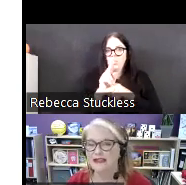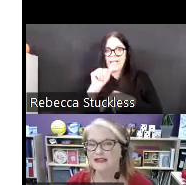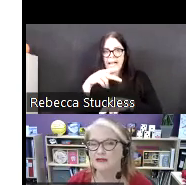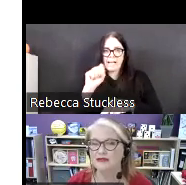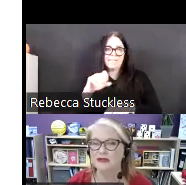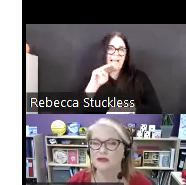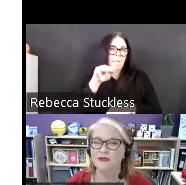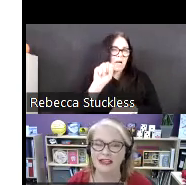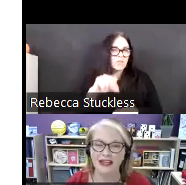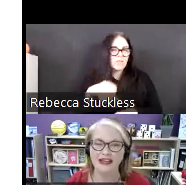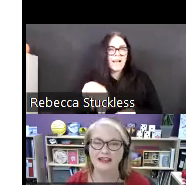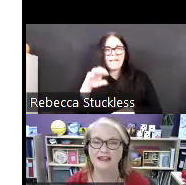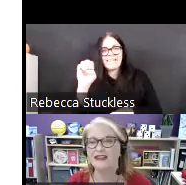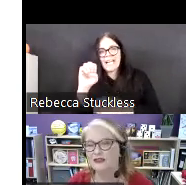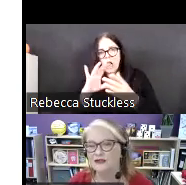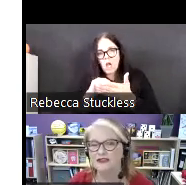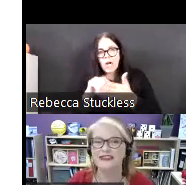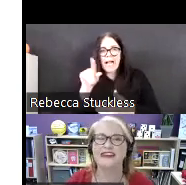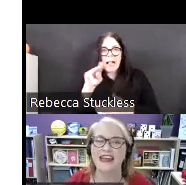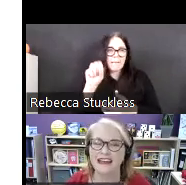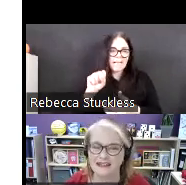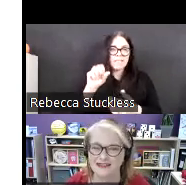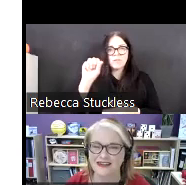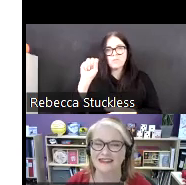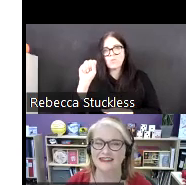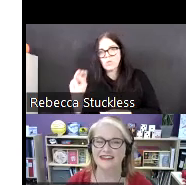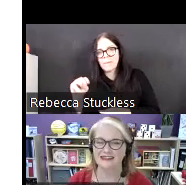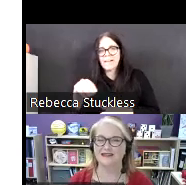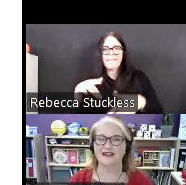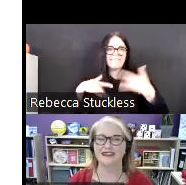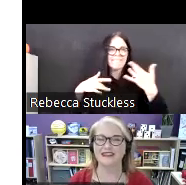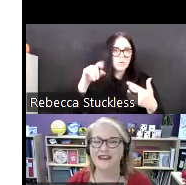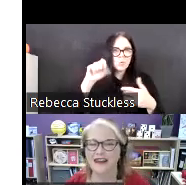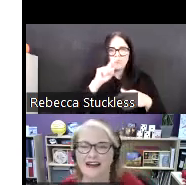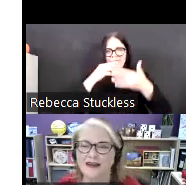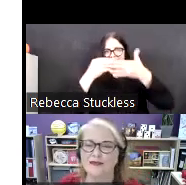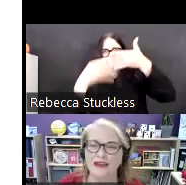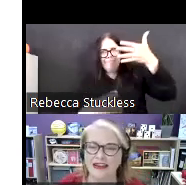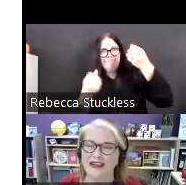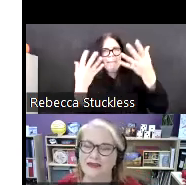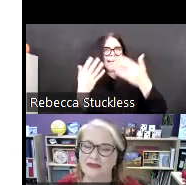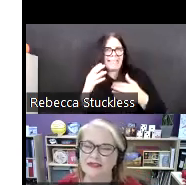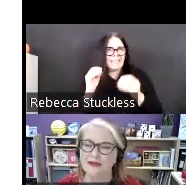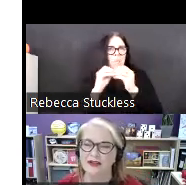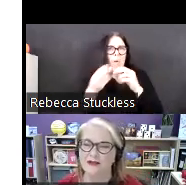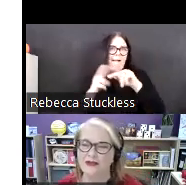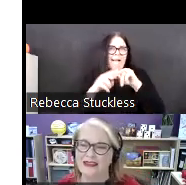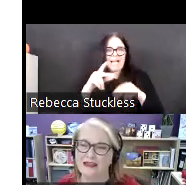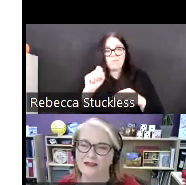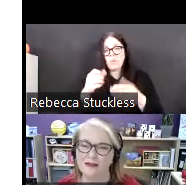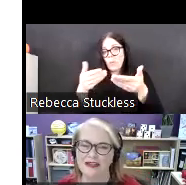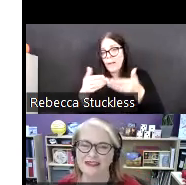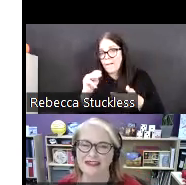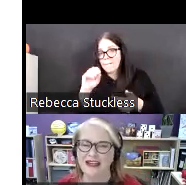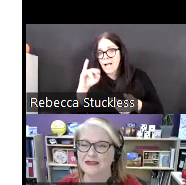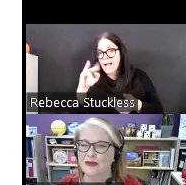LMS systems, social media and event tools, and so on and so forth. Monica, I'm thrilled to welcome you, and I thank you